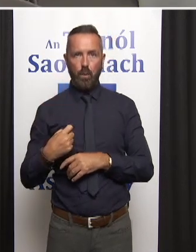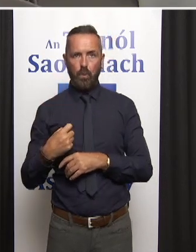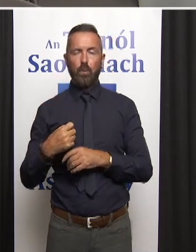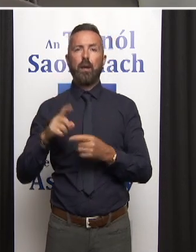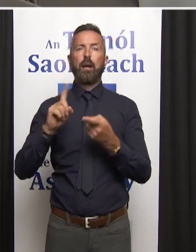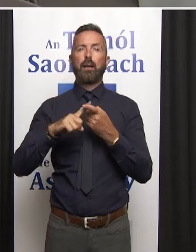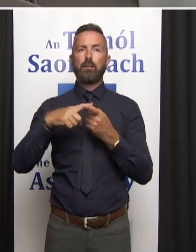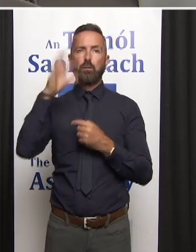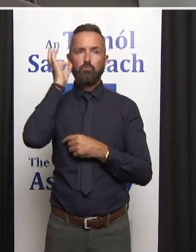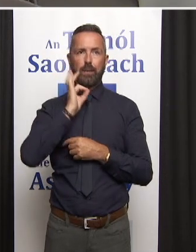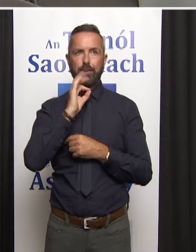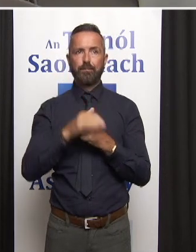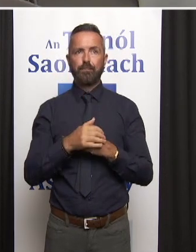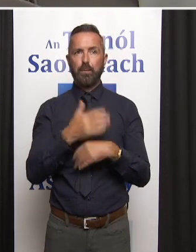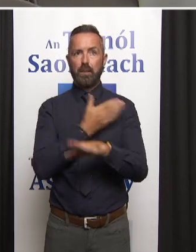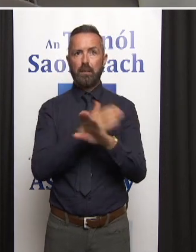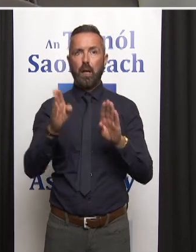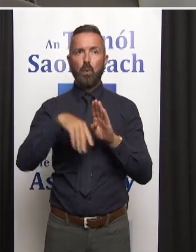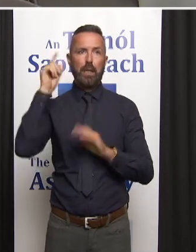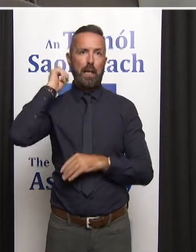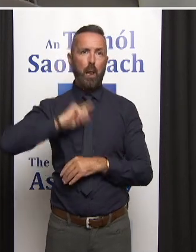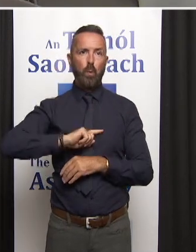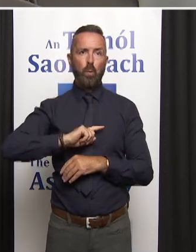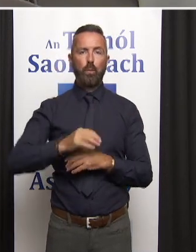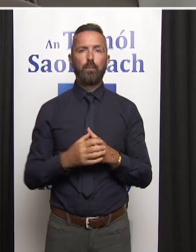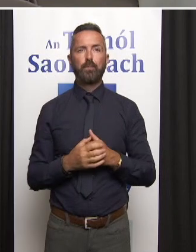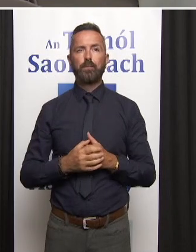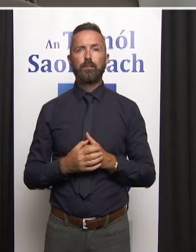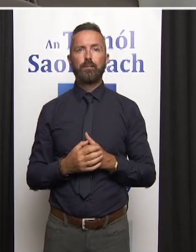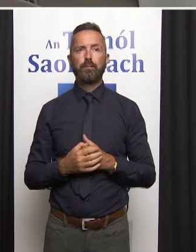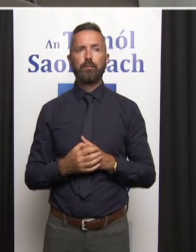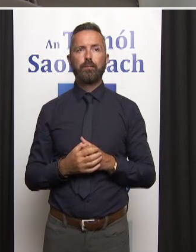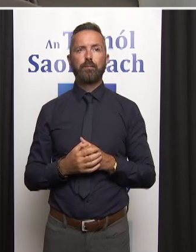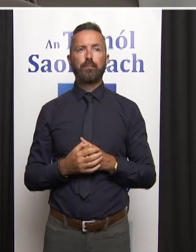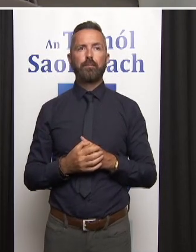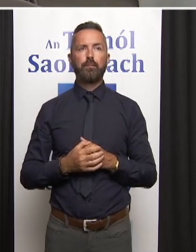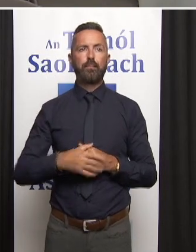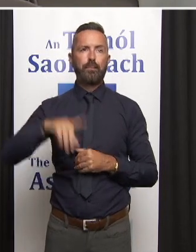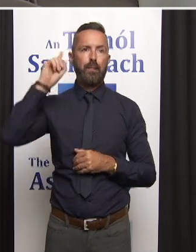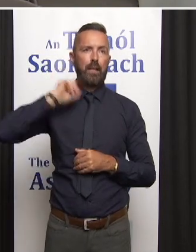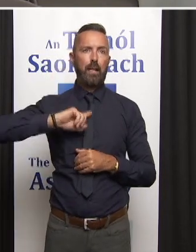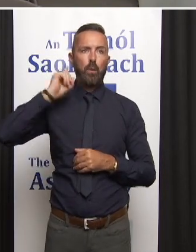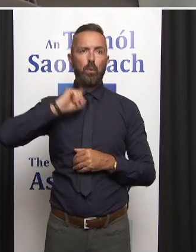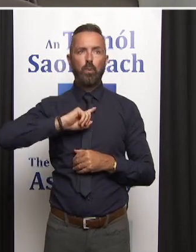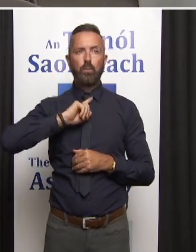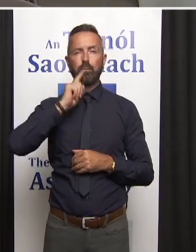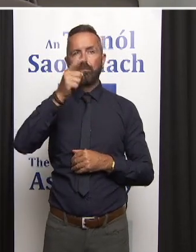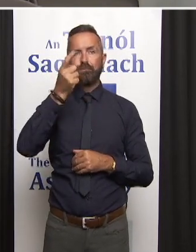the yellow paper. That's yellow. And this now we're looking at